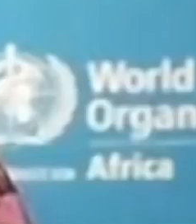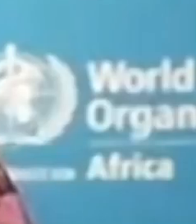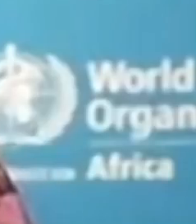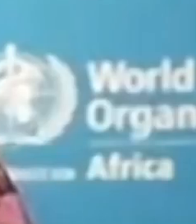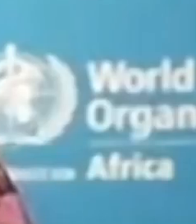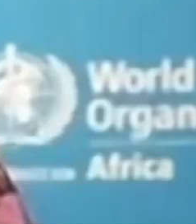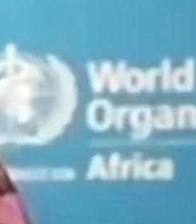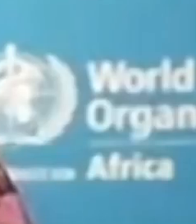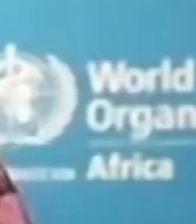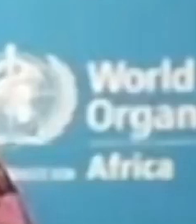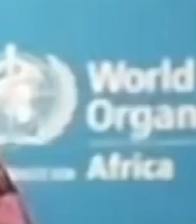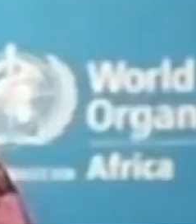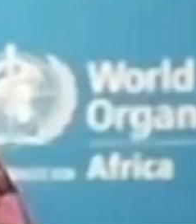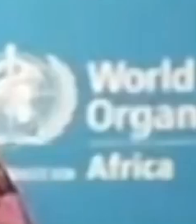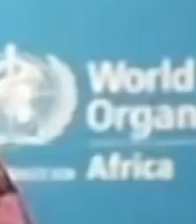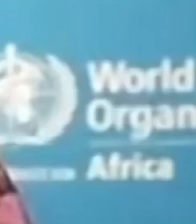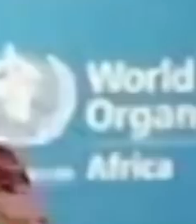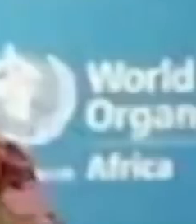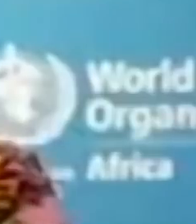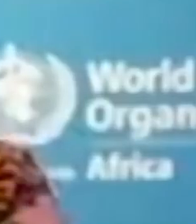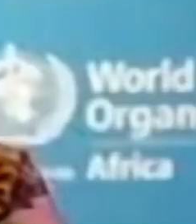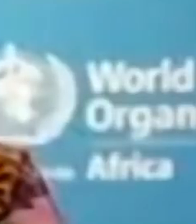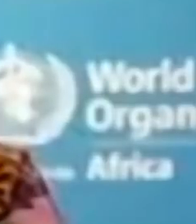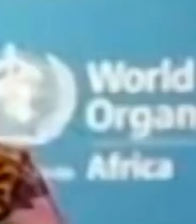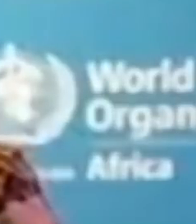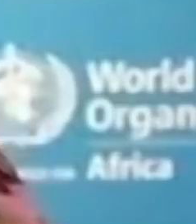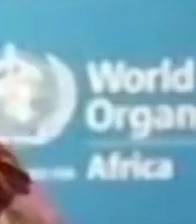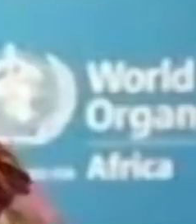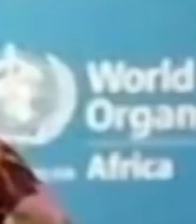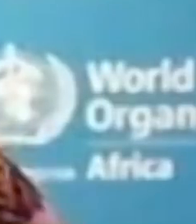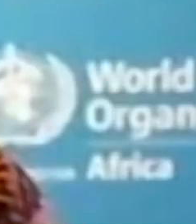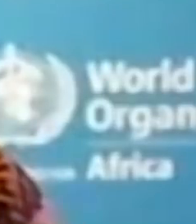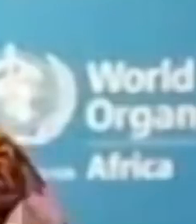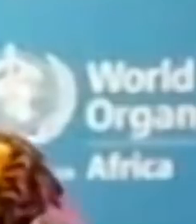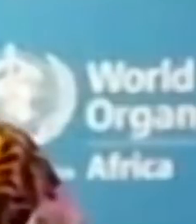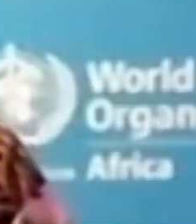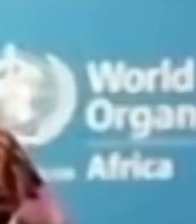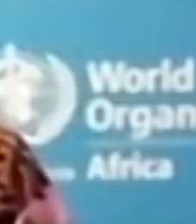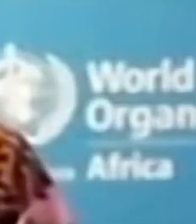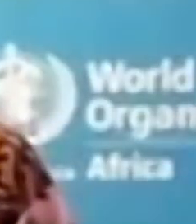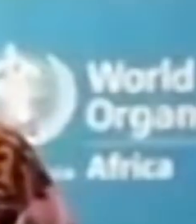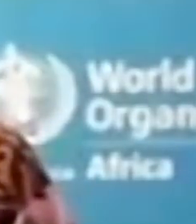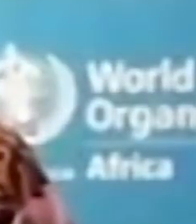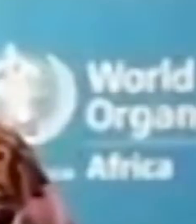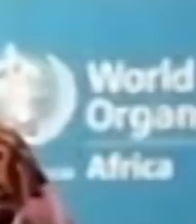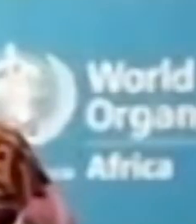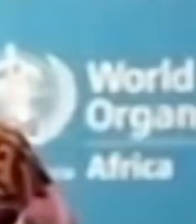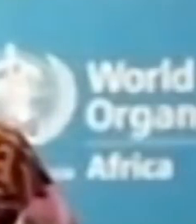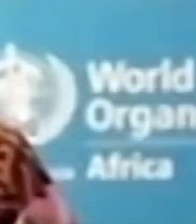cases. I think our outbreak is continuing. We have